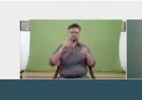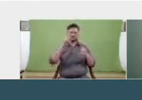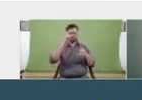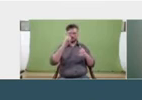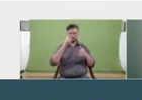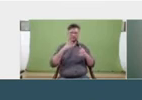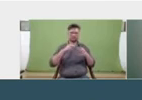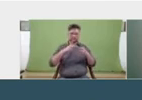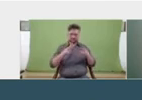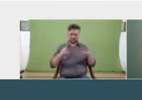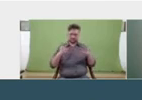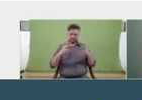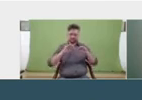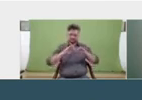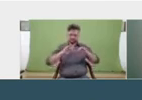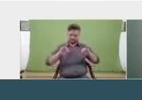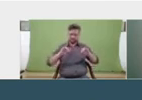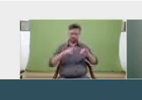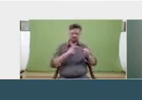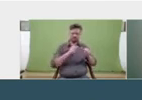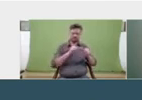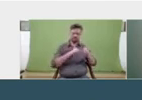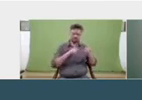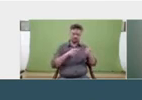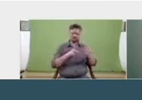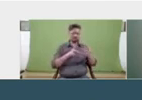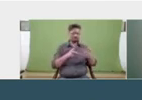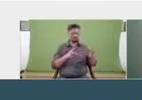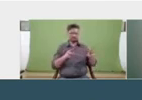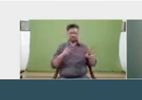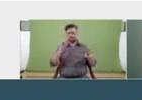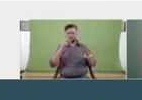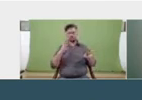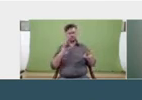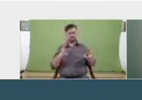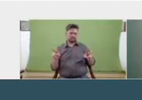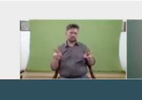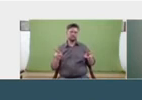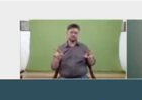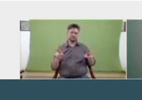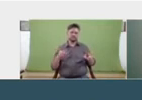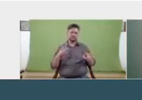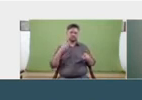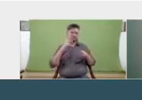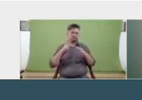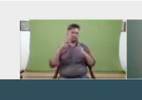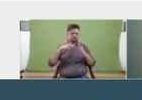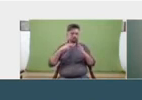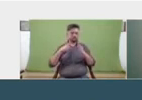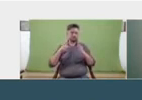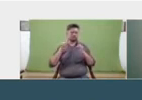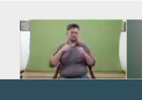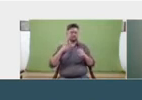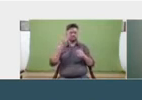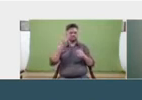sign language is uh very different from english okay so if you study the literature you will find this and that is